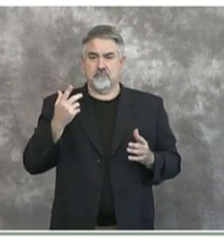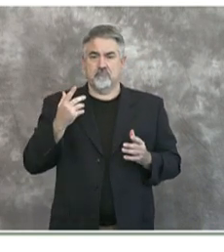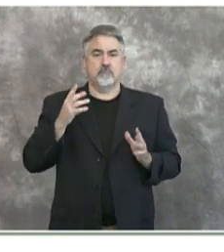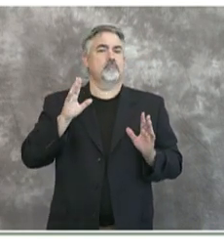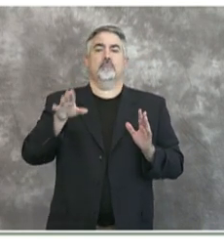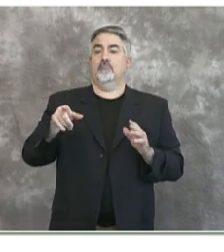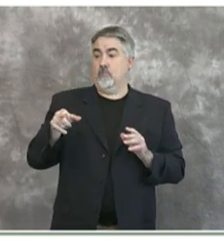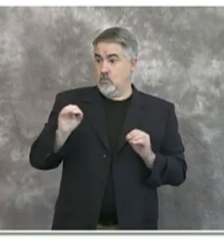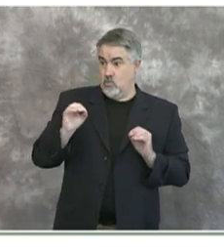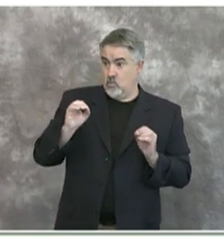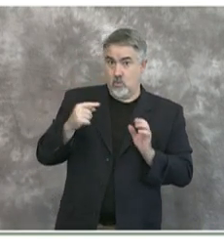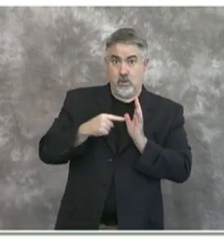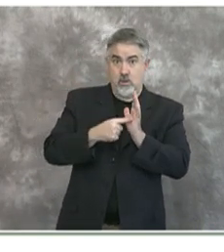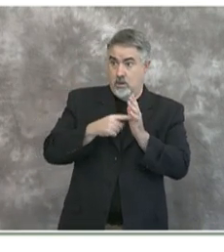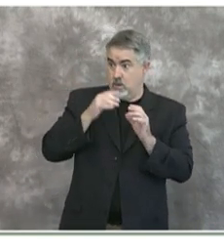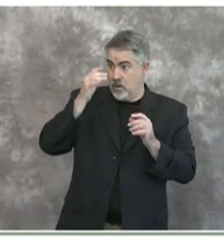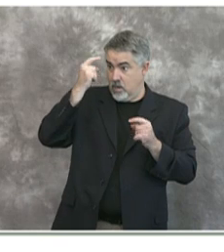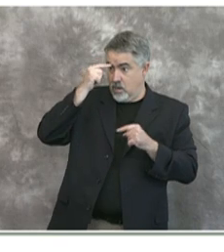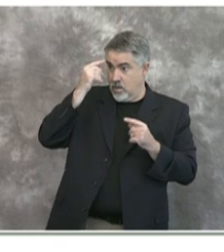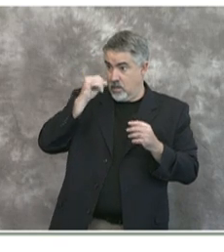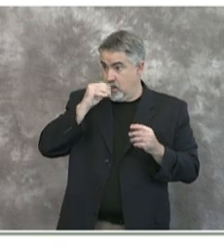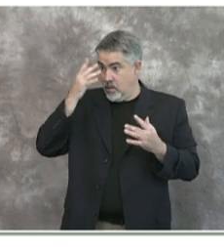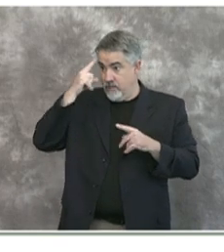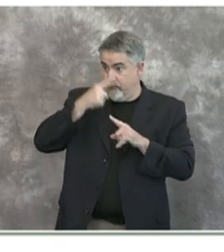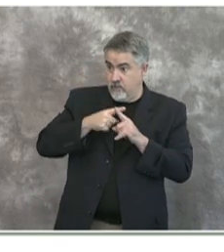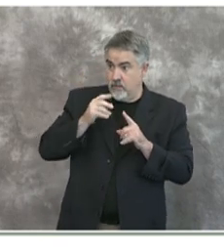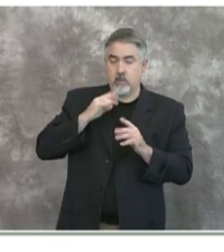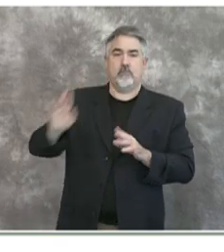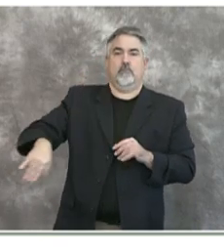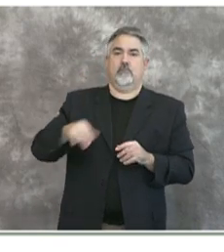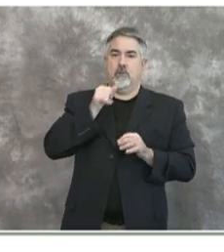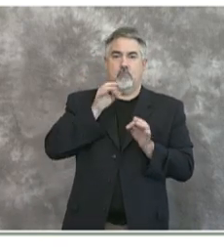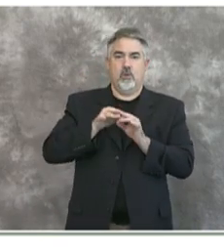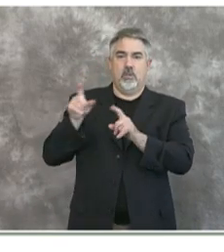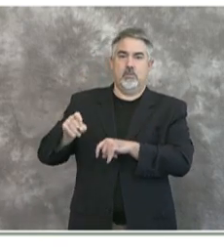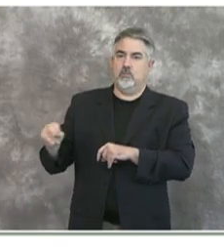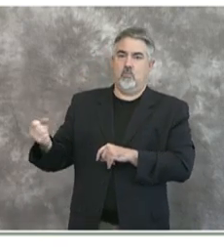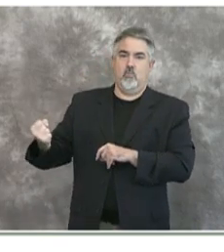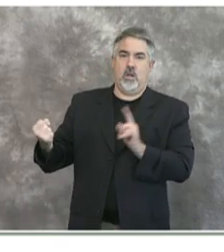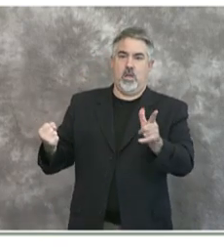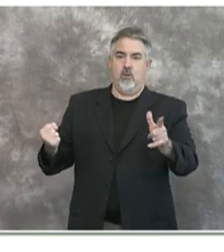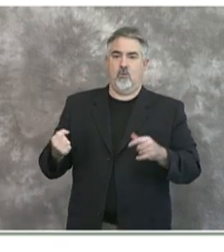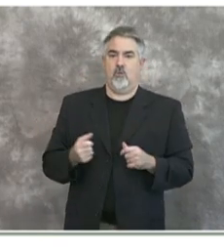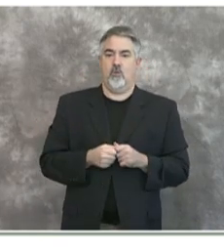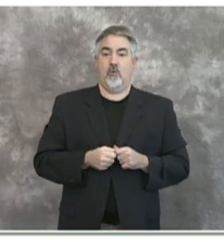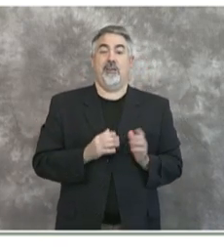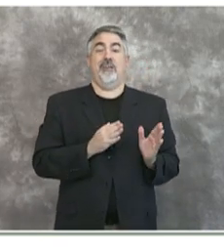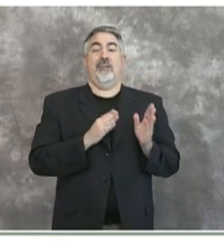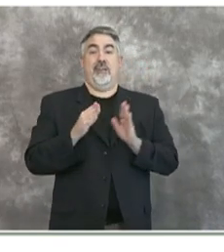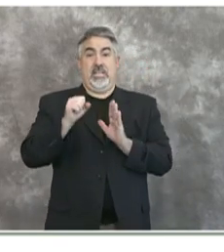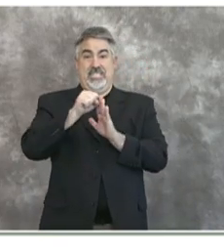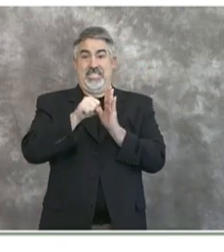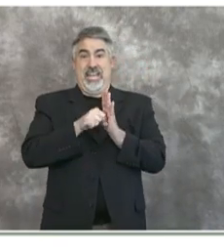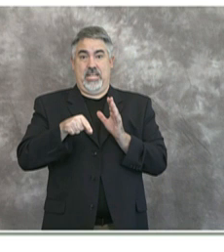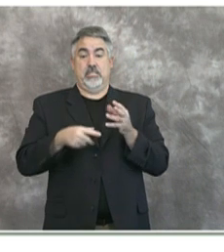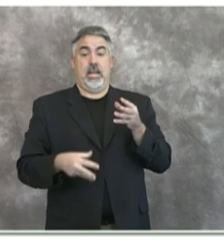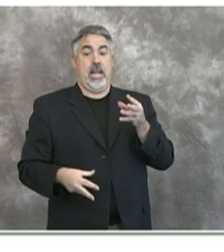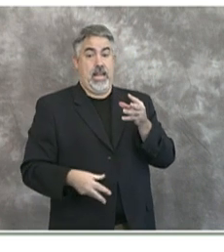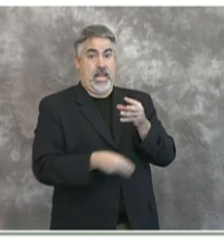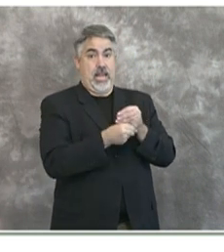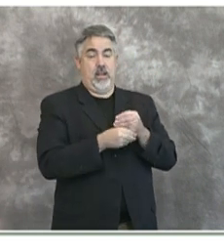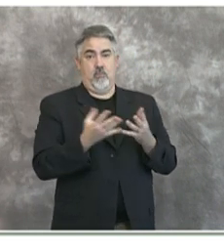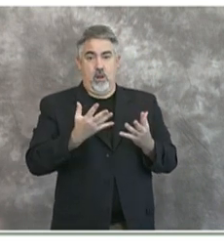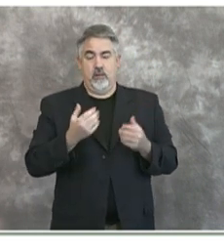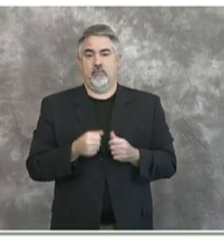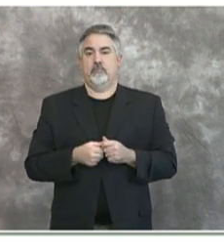priority. In the middle, these are the state recommendations, and these came out on